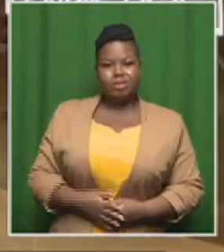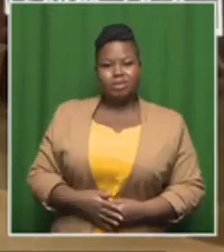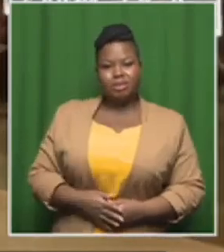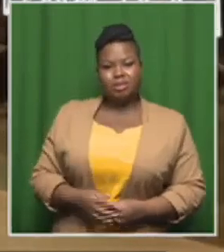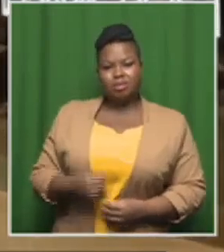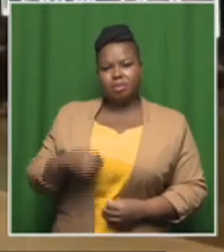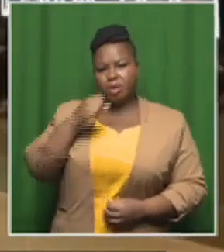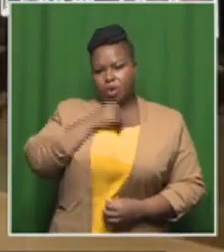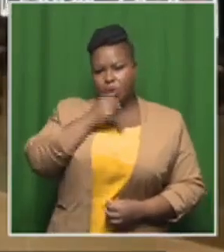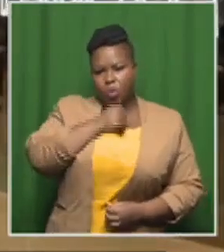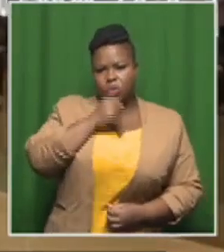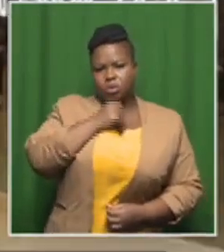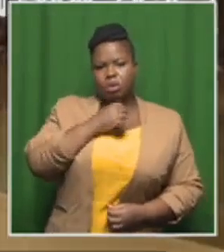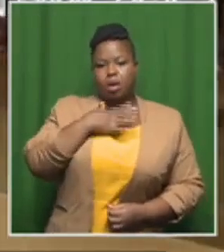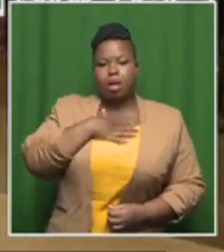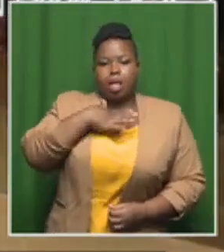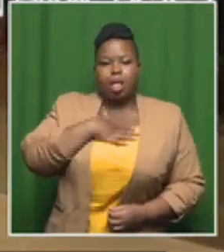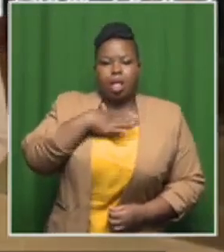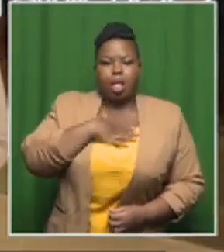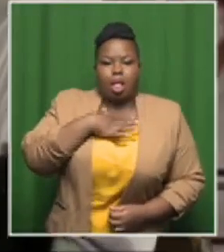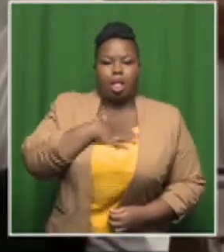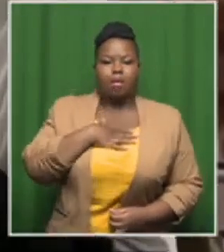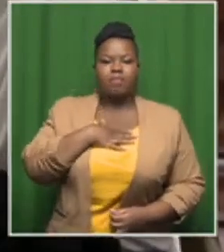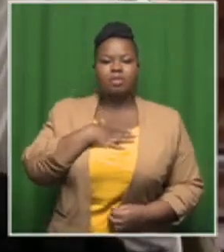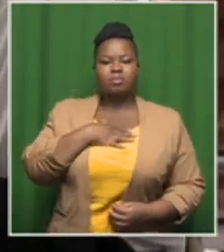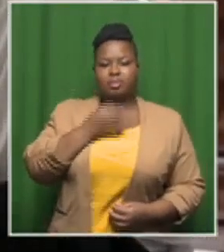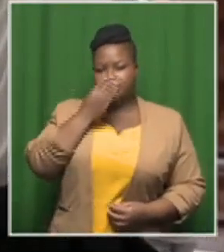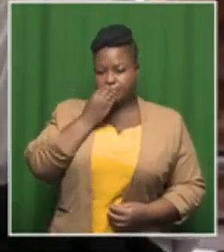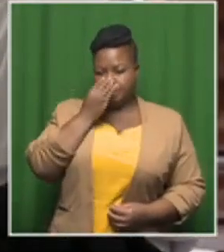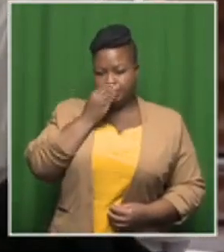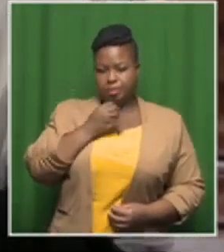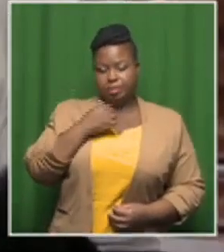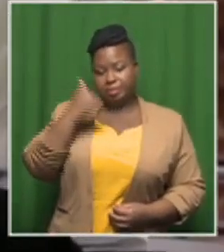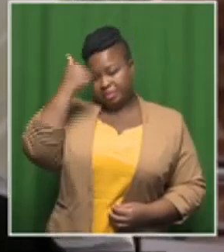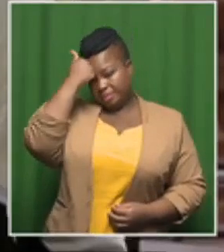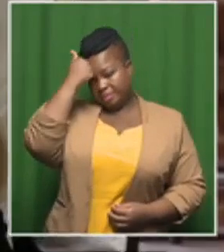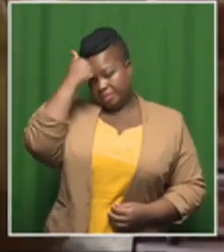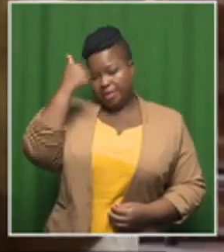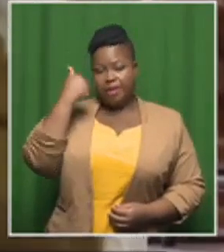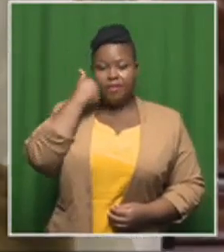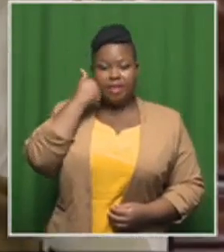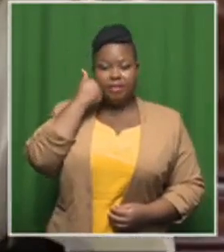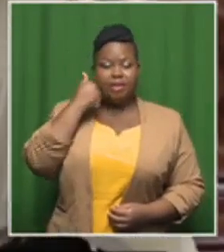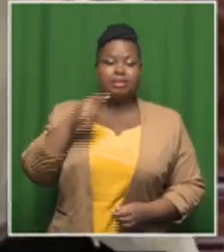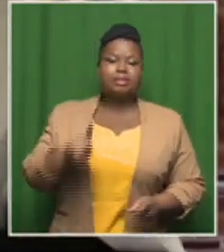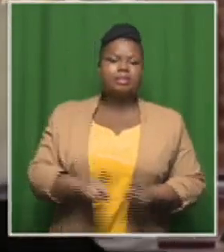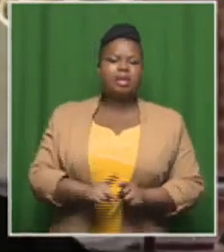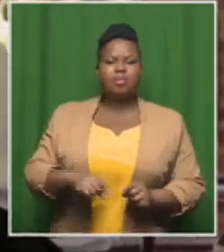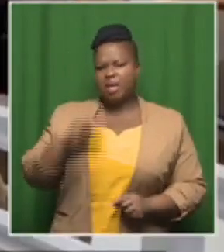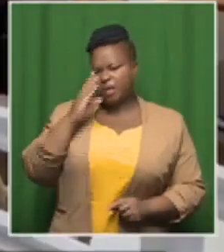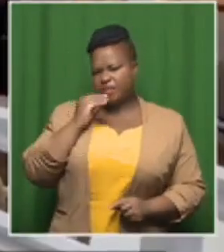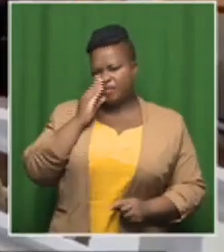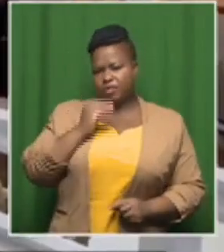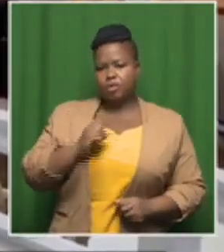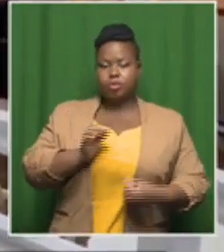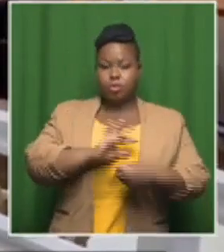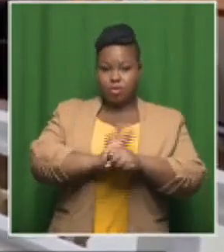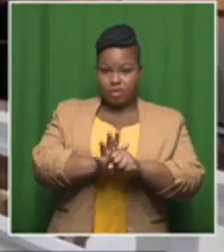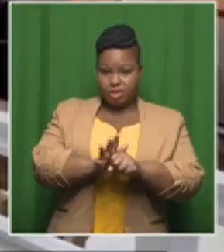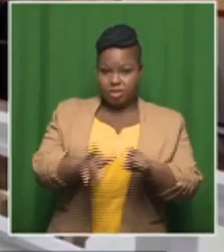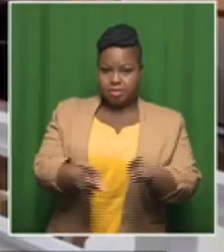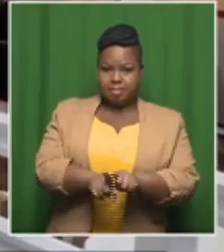as a cough, shortness of breath, congestion and fever, very similar to the flu and